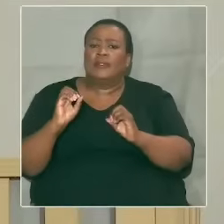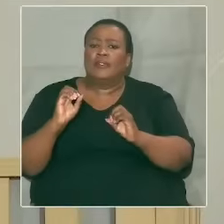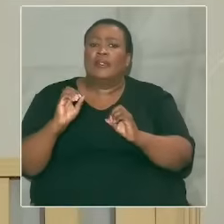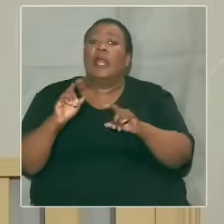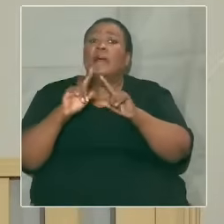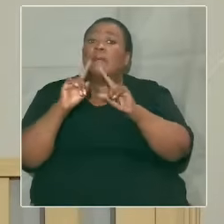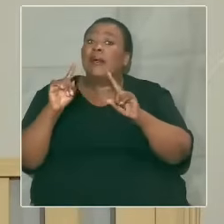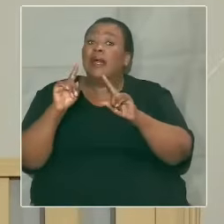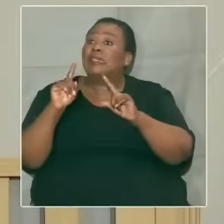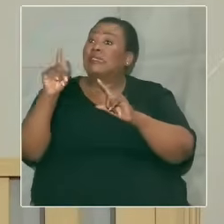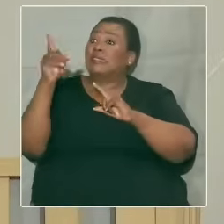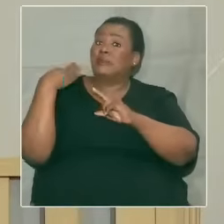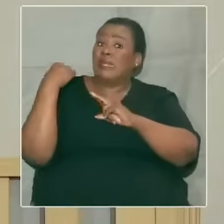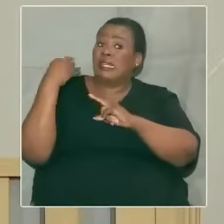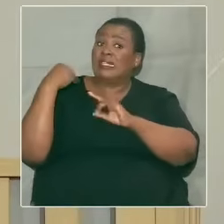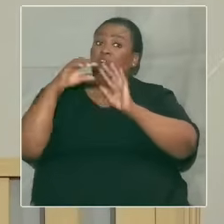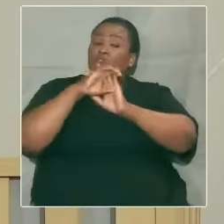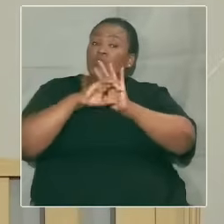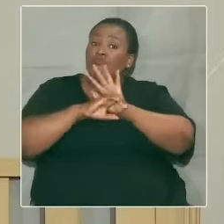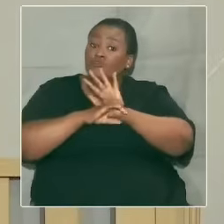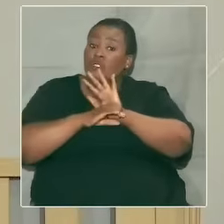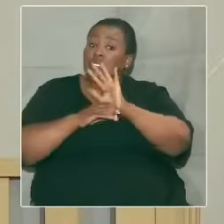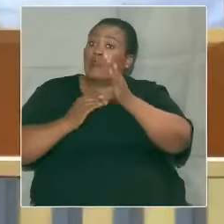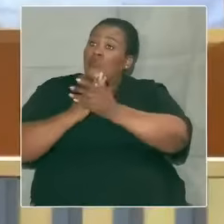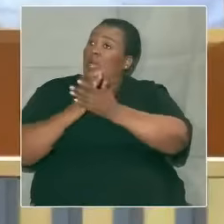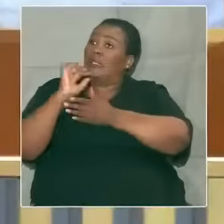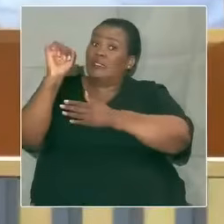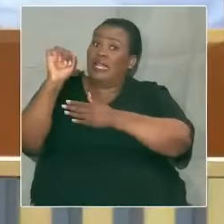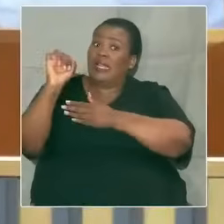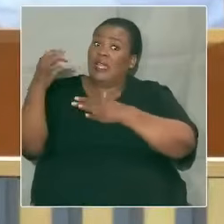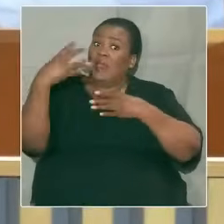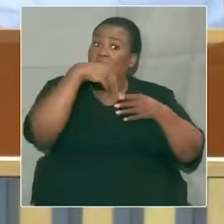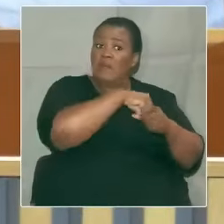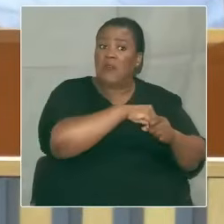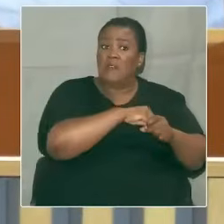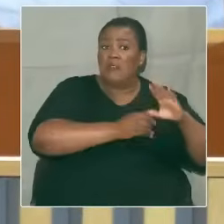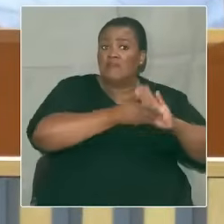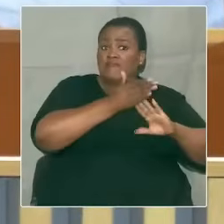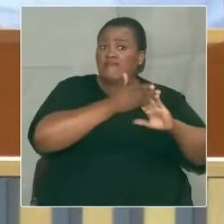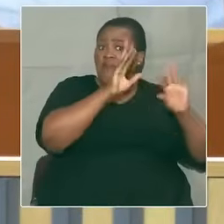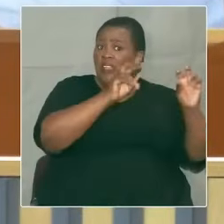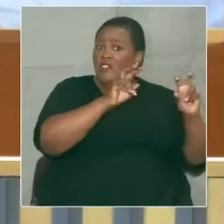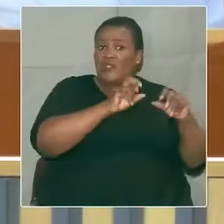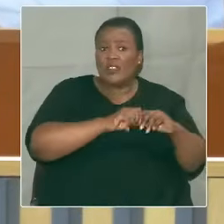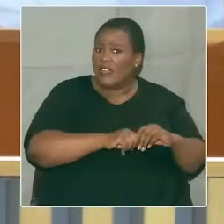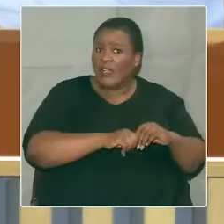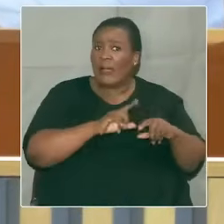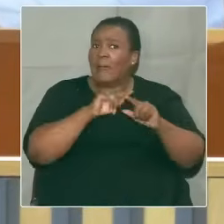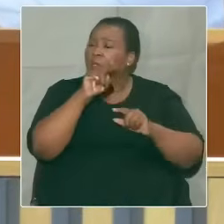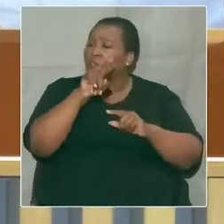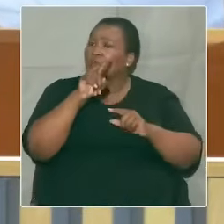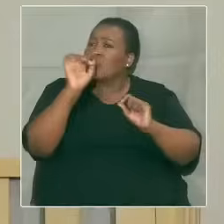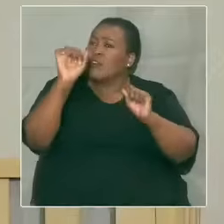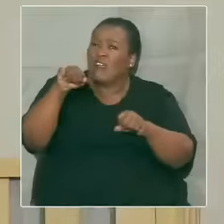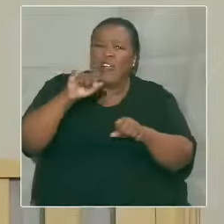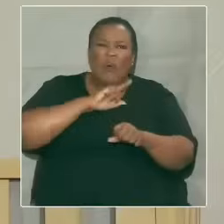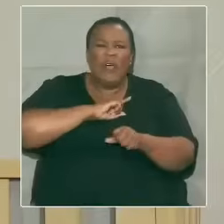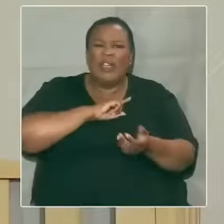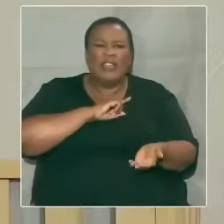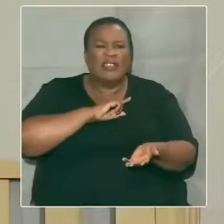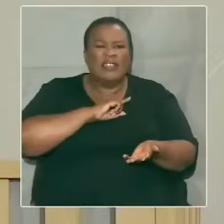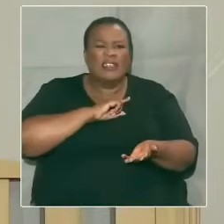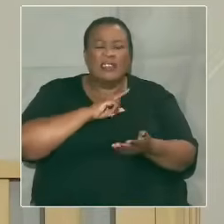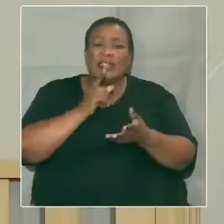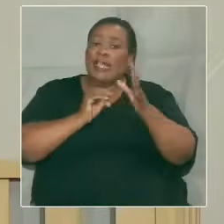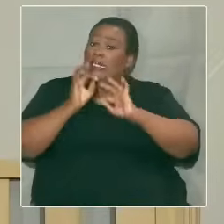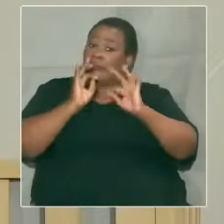no legal, no constitutional basis to do? Why would you obey that? Just explain that. I want